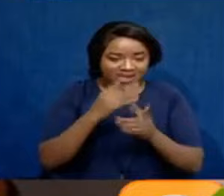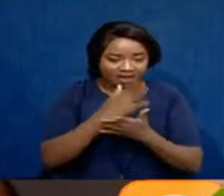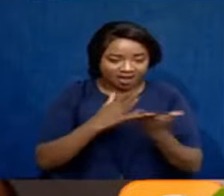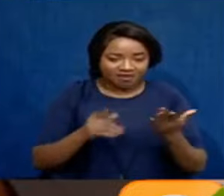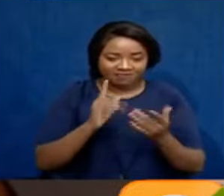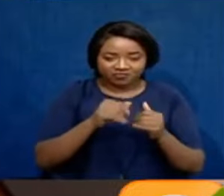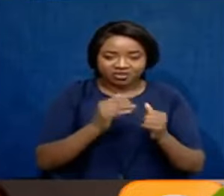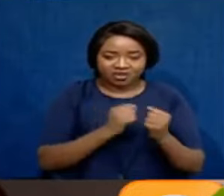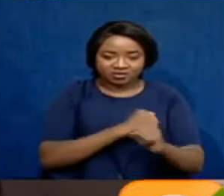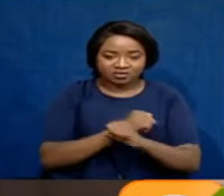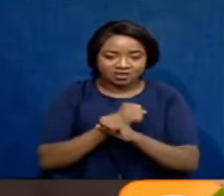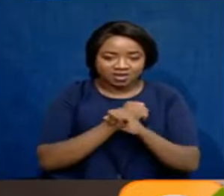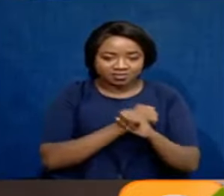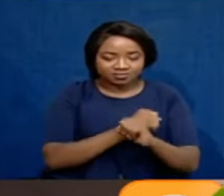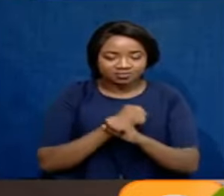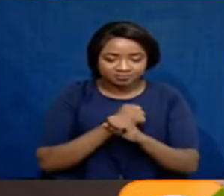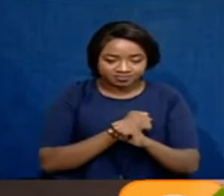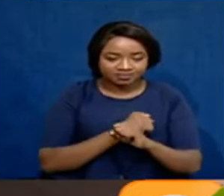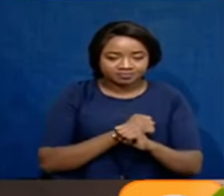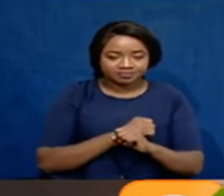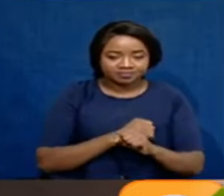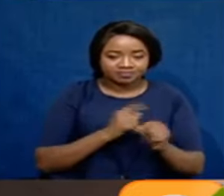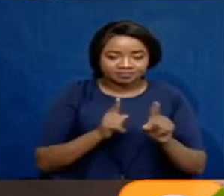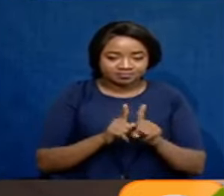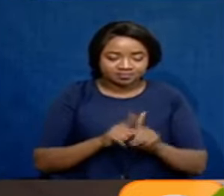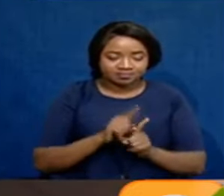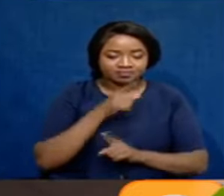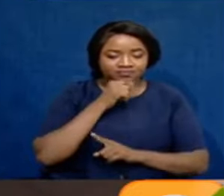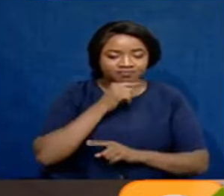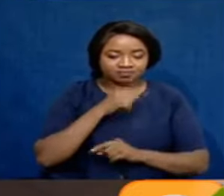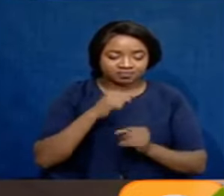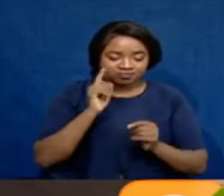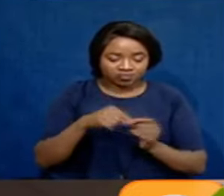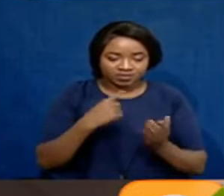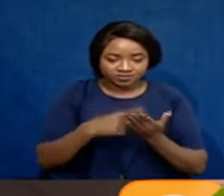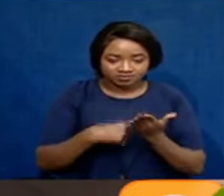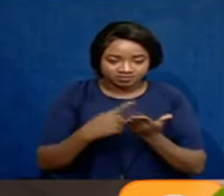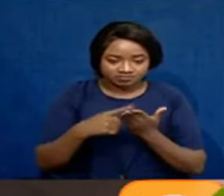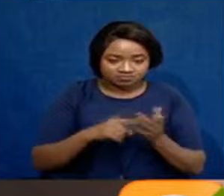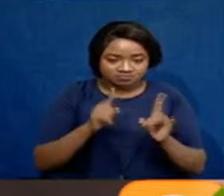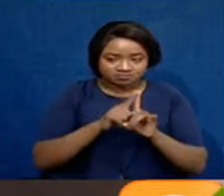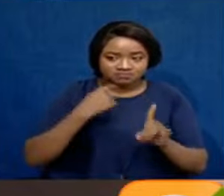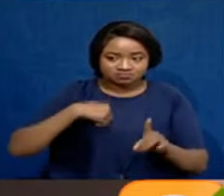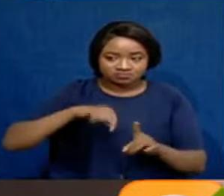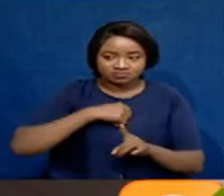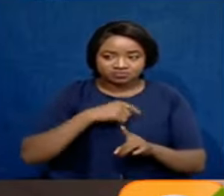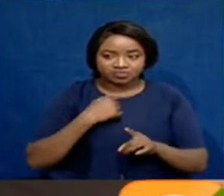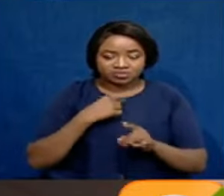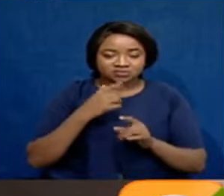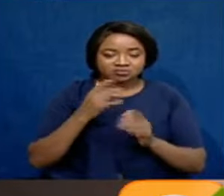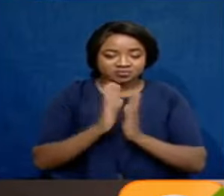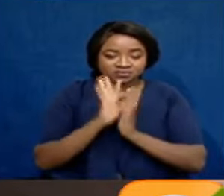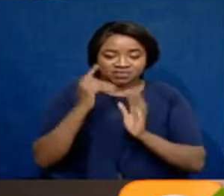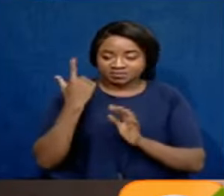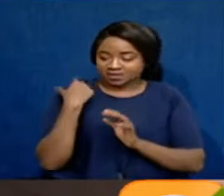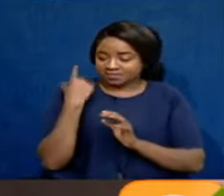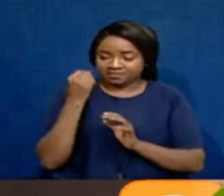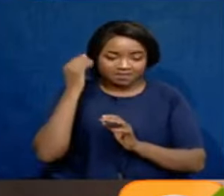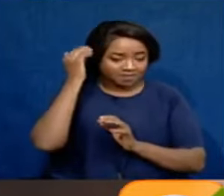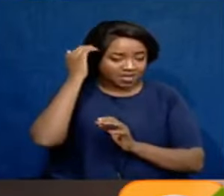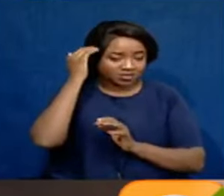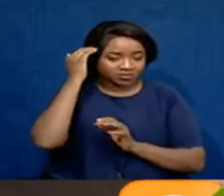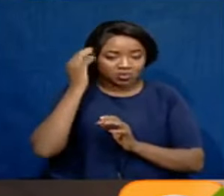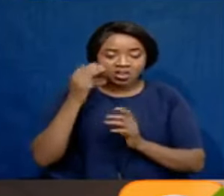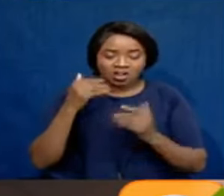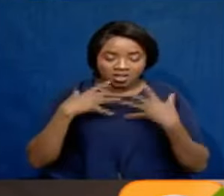of them can be prevented. So men conversation ought to be on the table. We are just coming from Mental Health Awareness Month, and we were seeing how